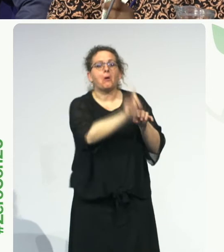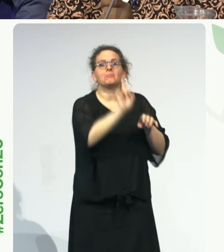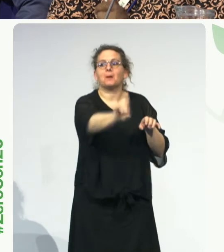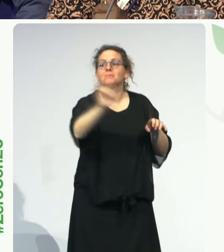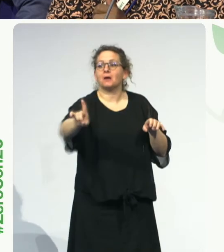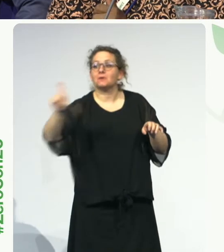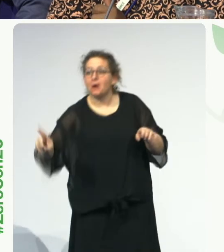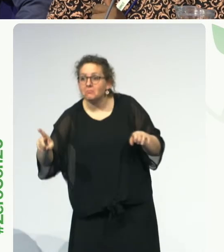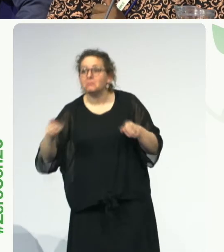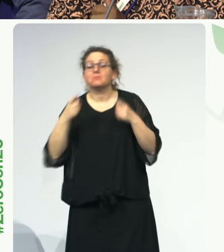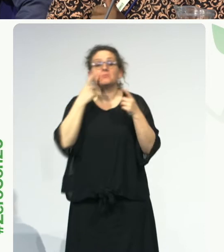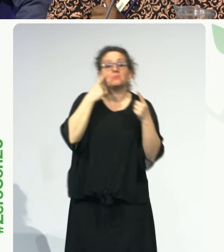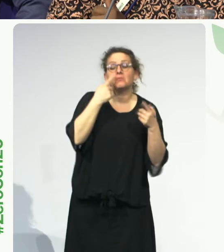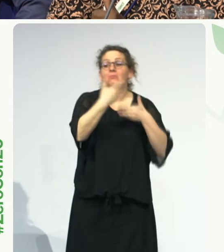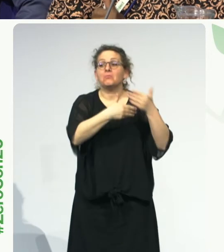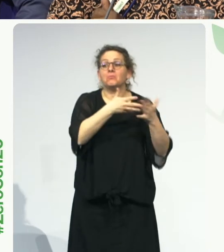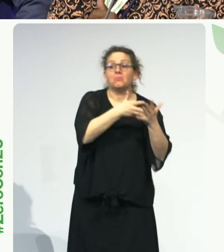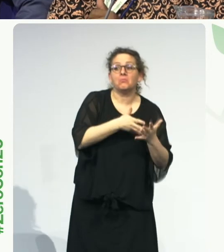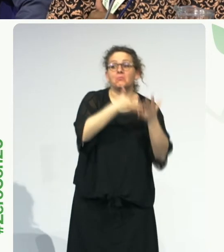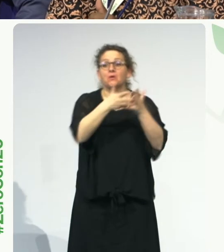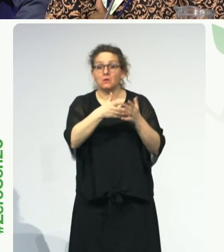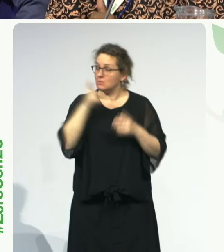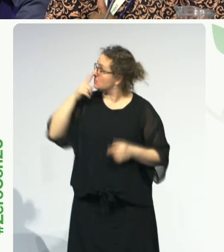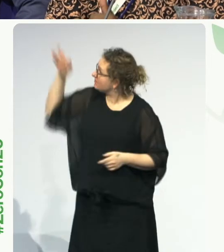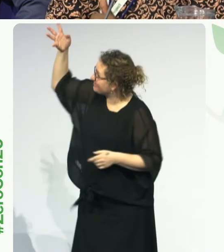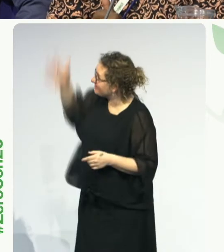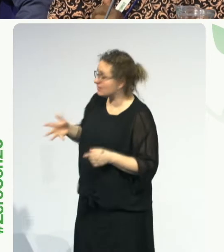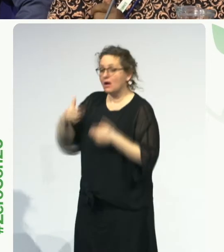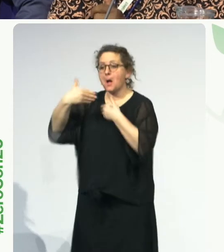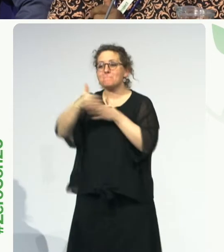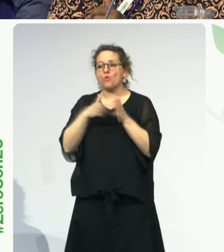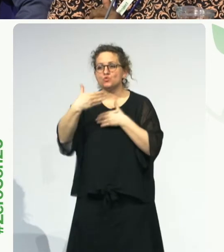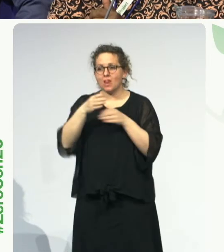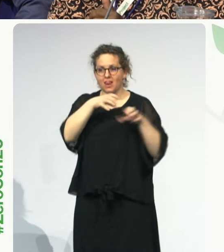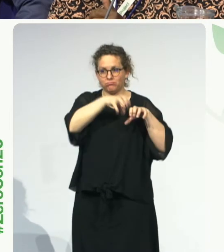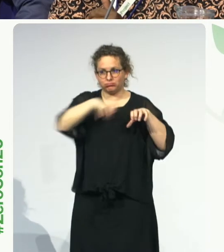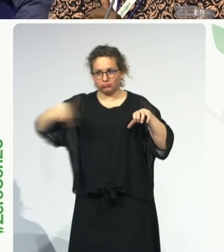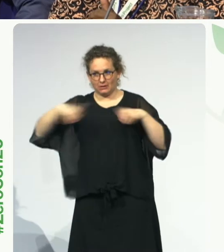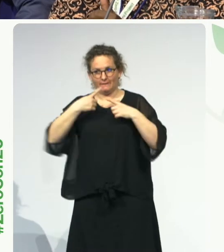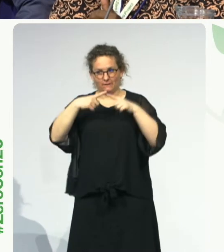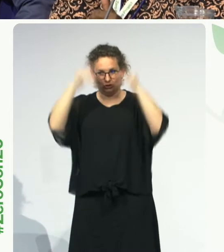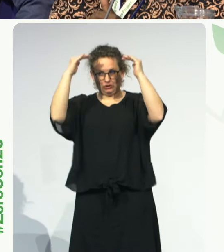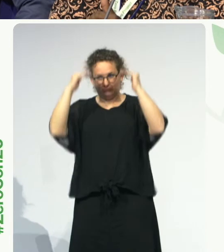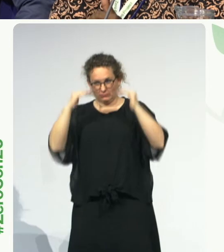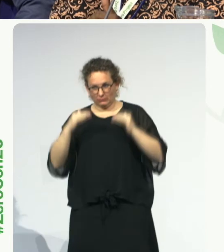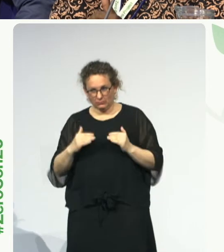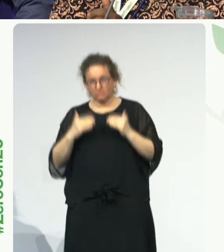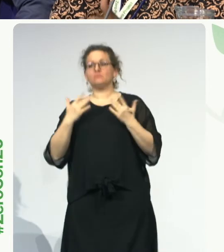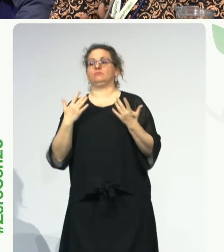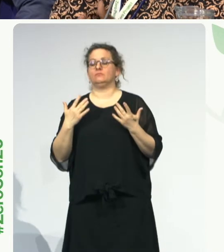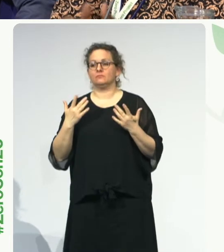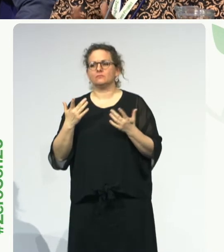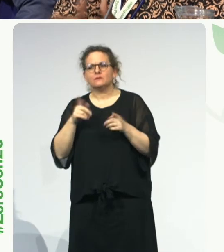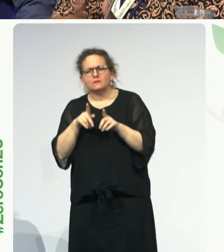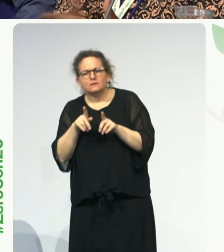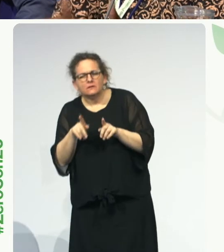we trained them on introduction to inclusive education, school inclusion teams. So we